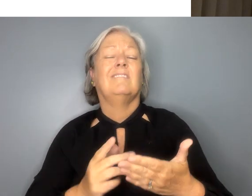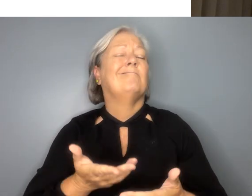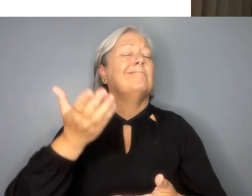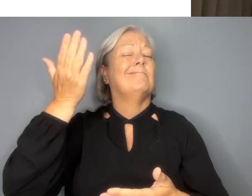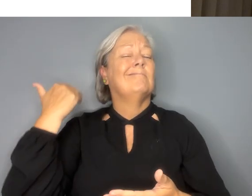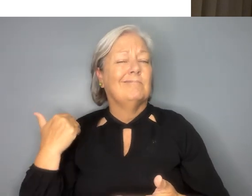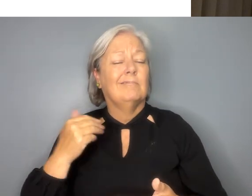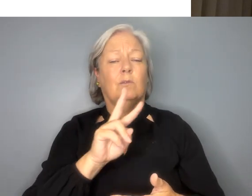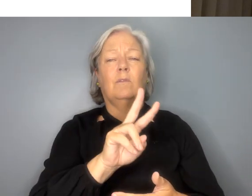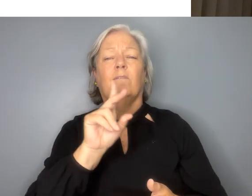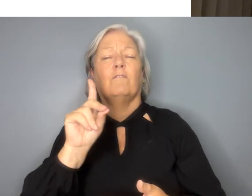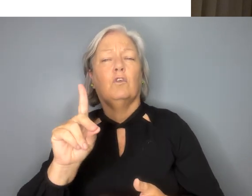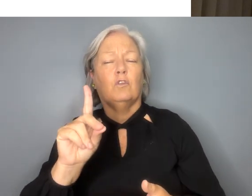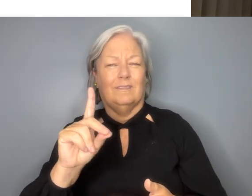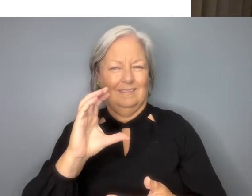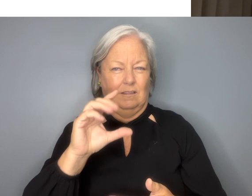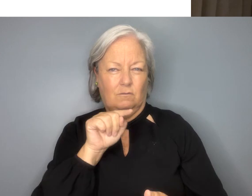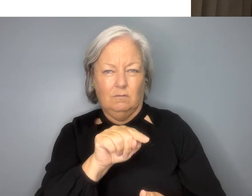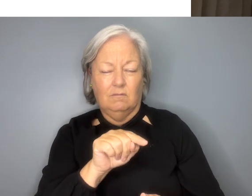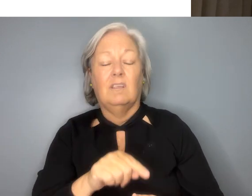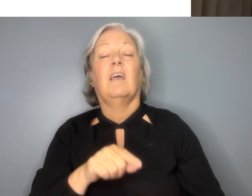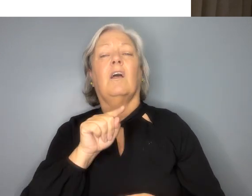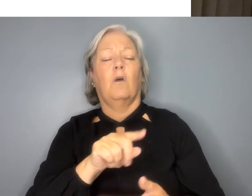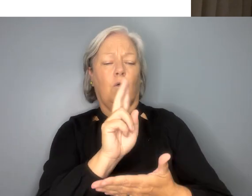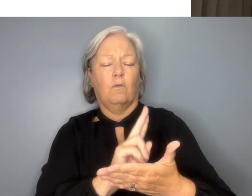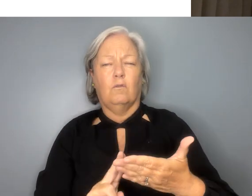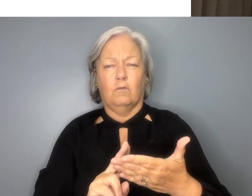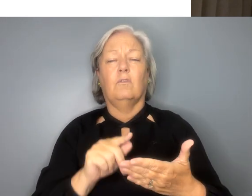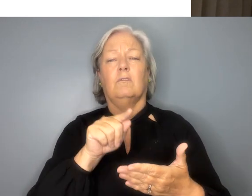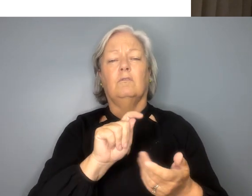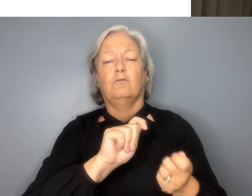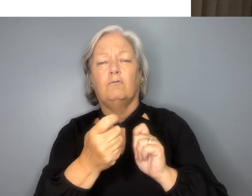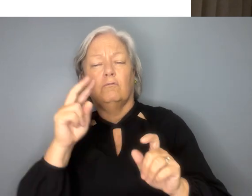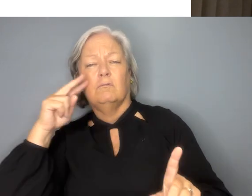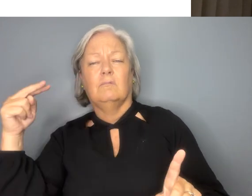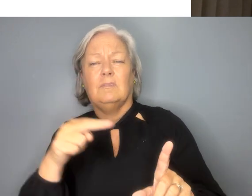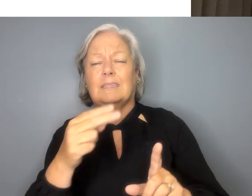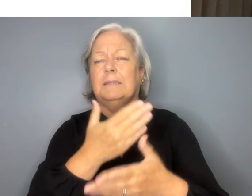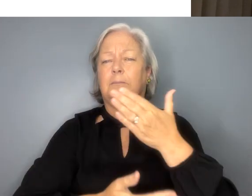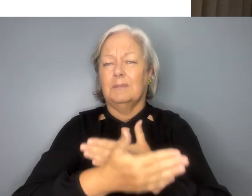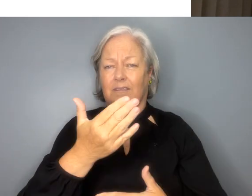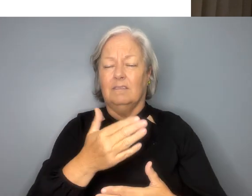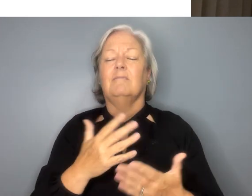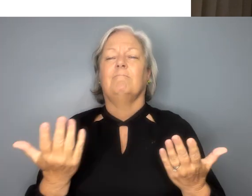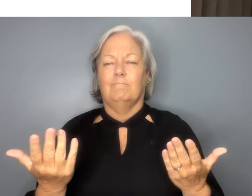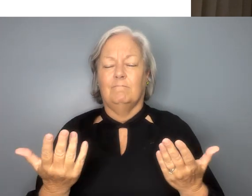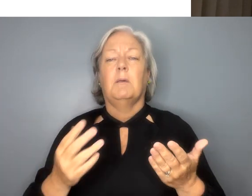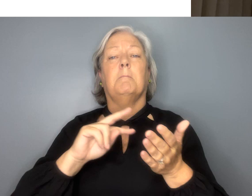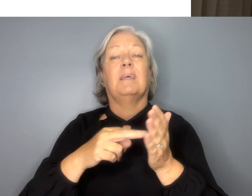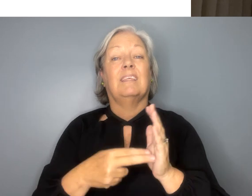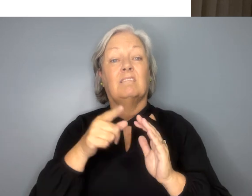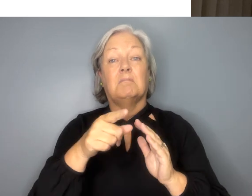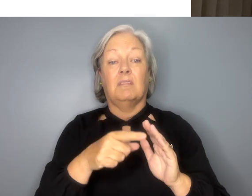rights treaty adopted in the 21st century. The Convention shifts our understanding of disability from one of